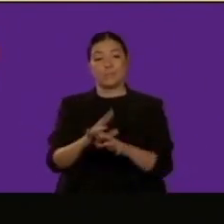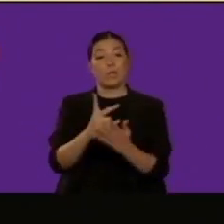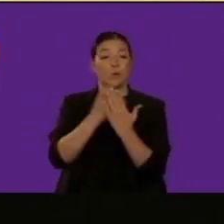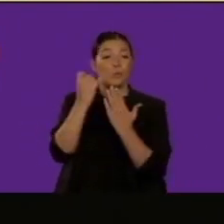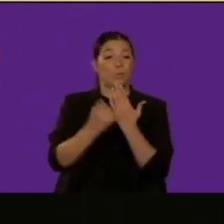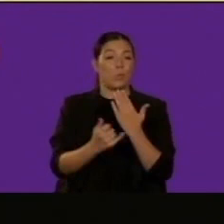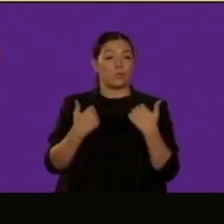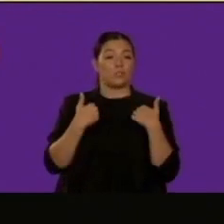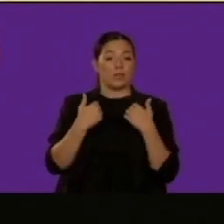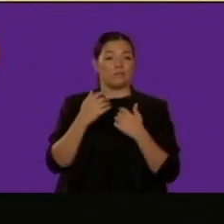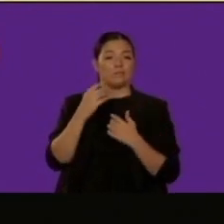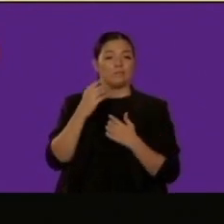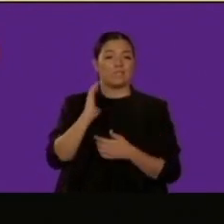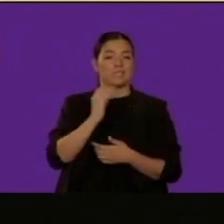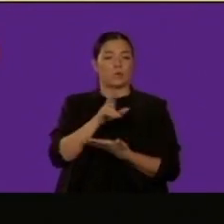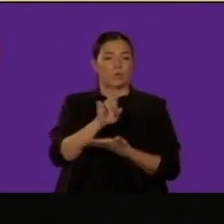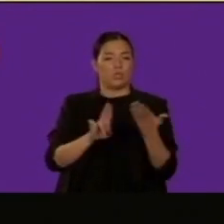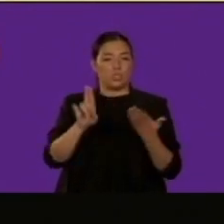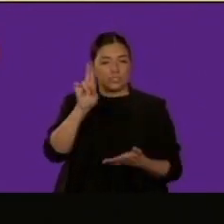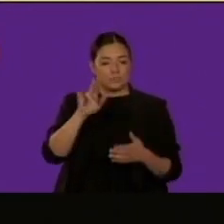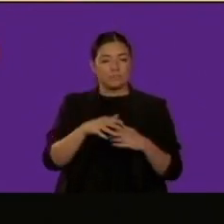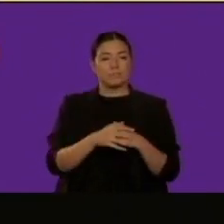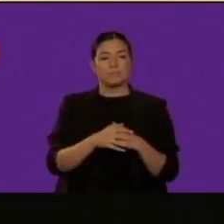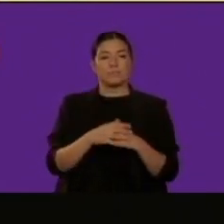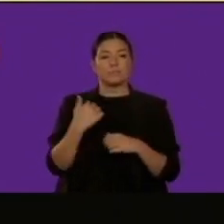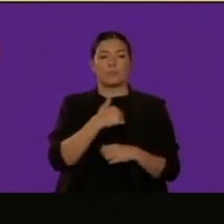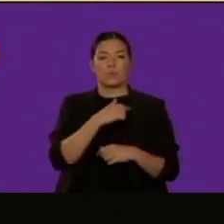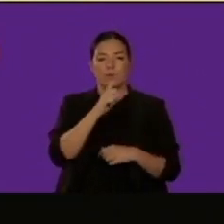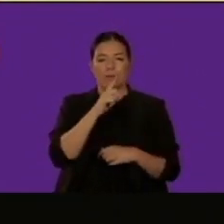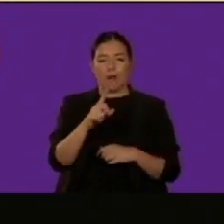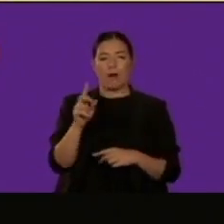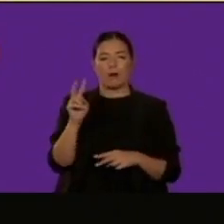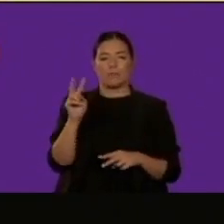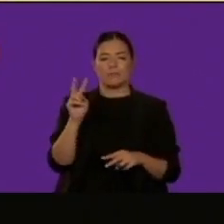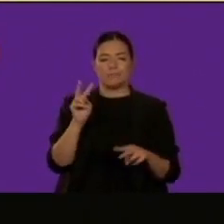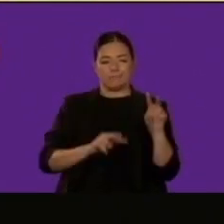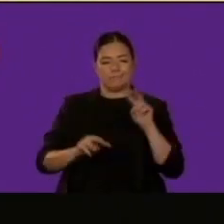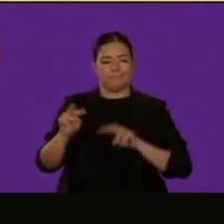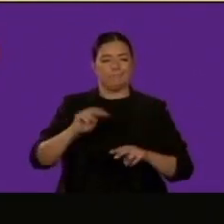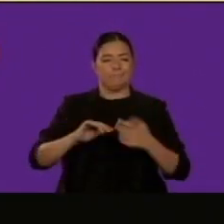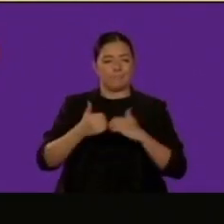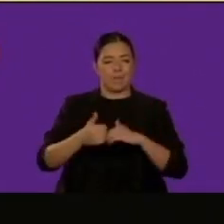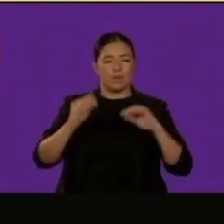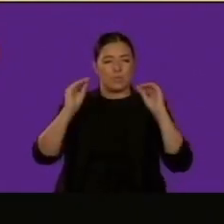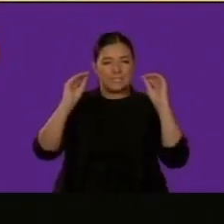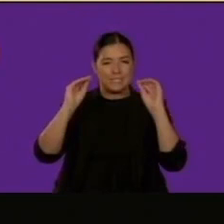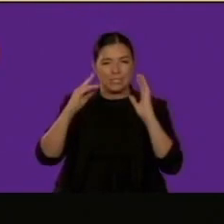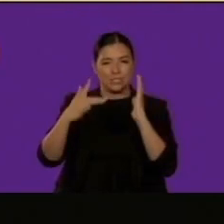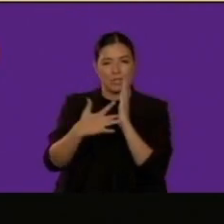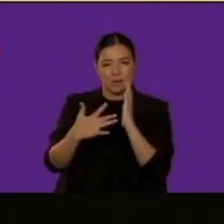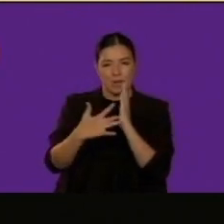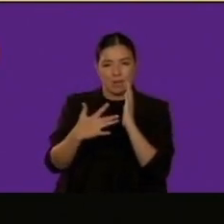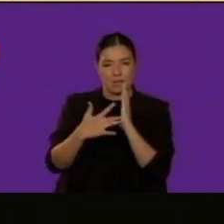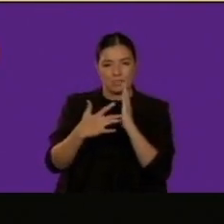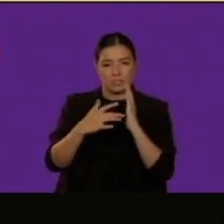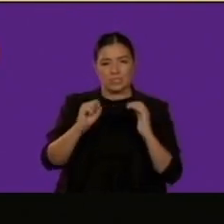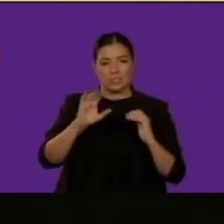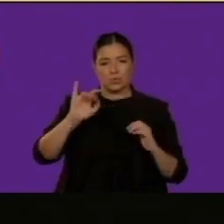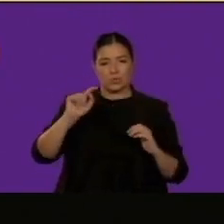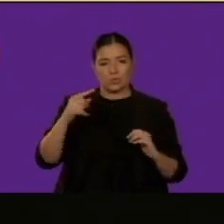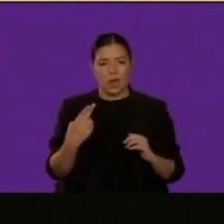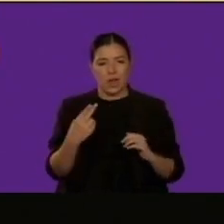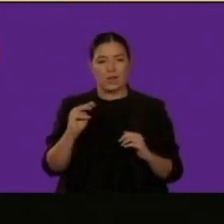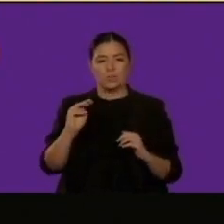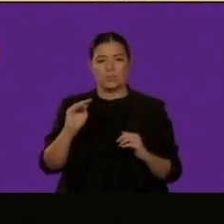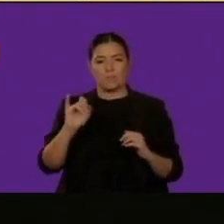projects, we could imagine what Maria Montessori could do and how she would use Scratch and these tools.